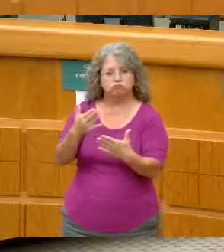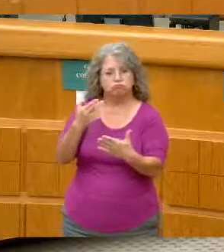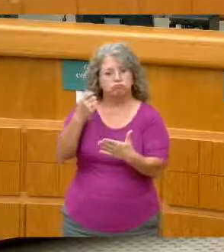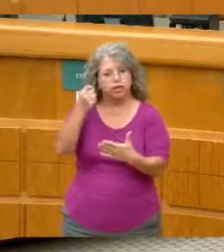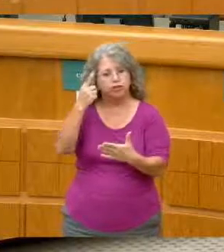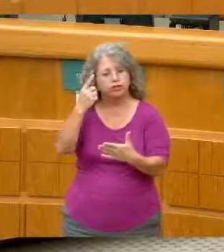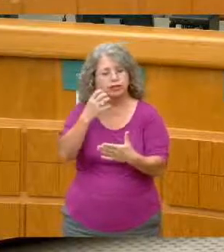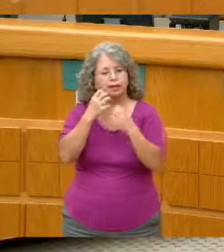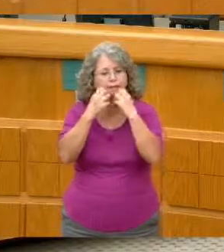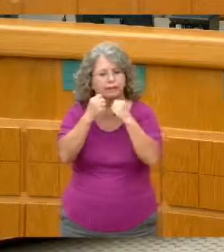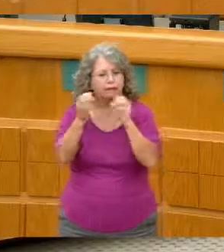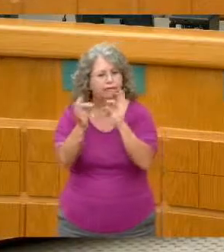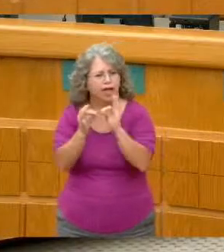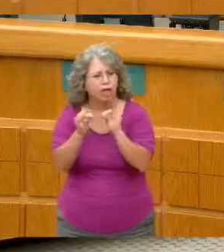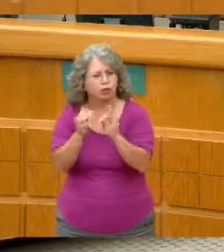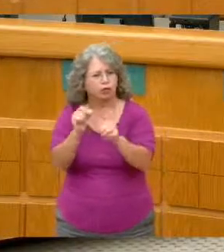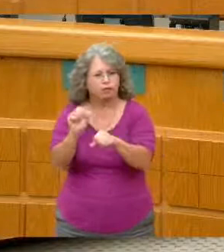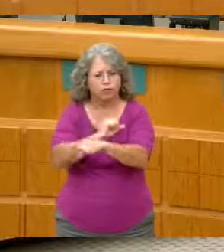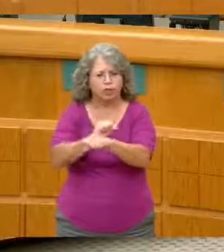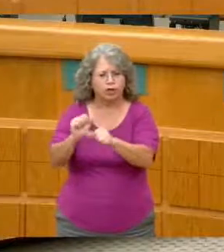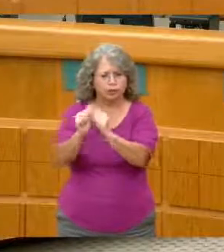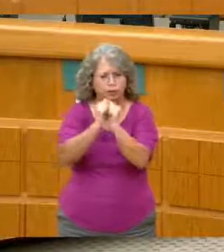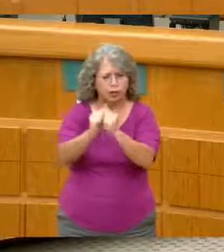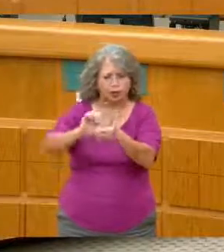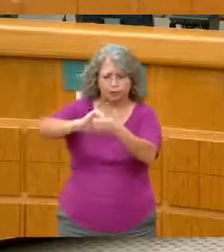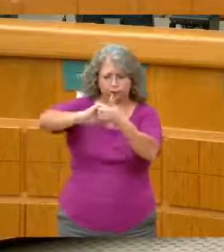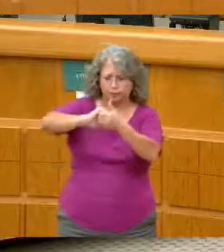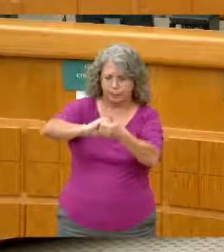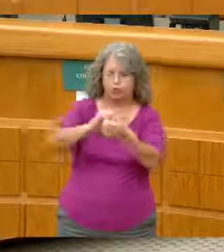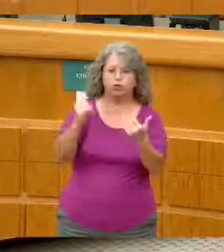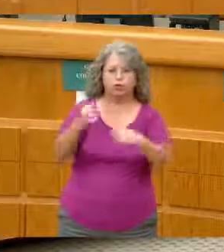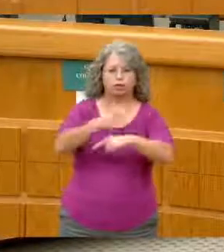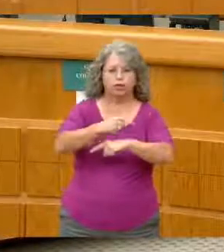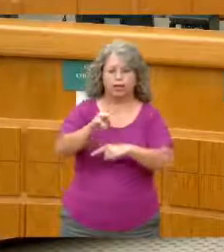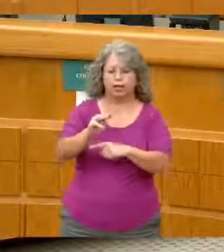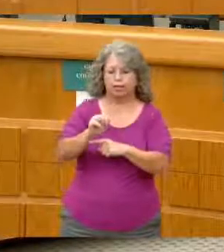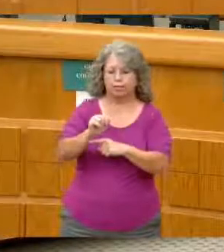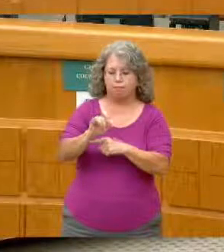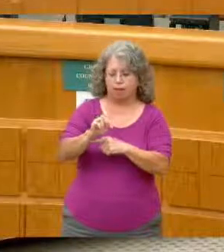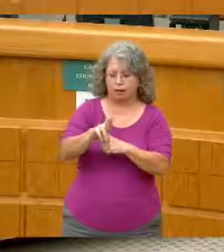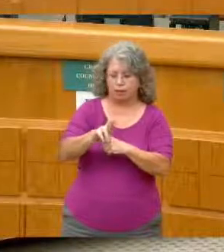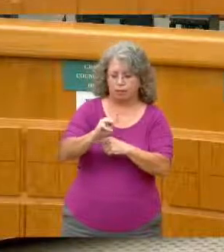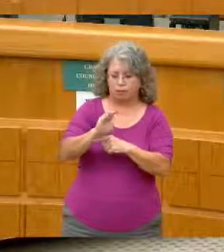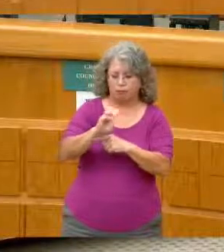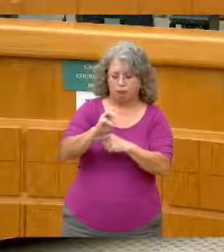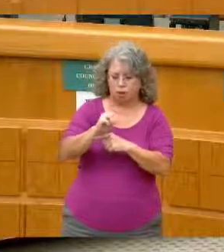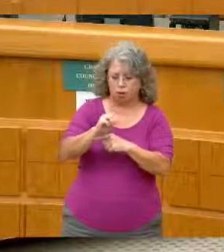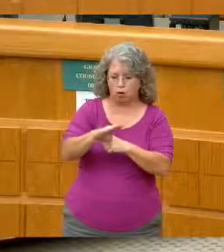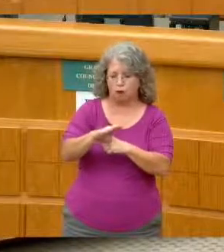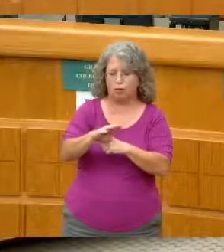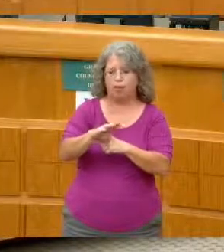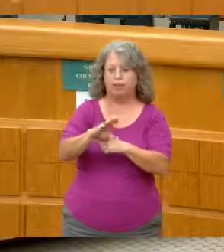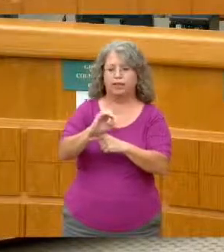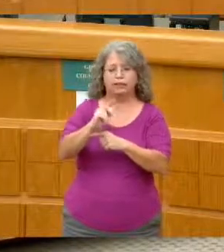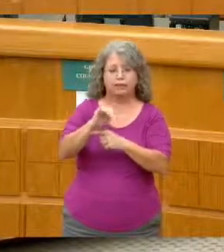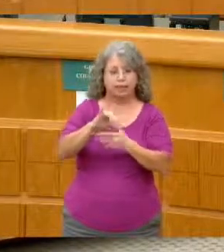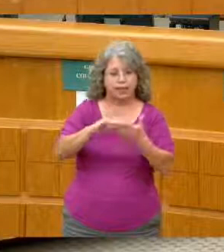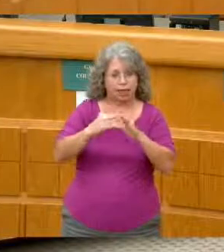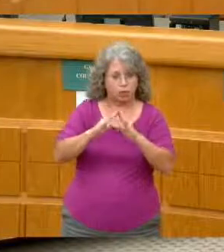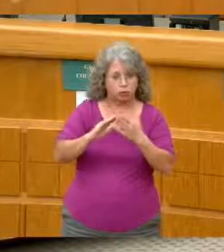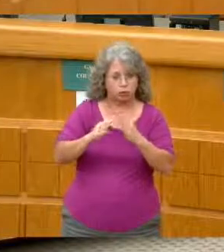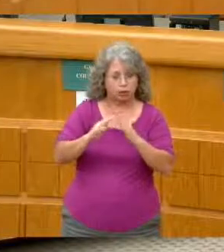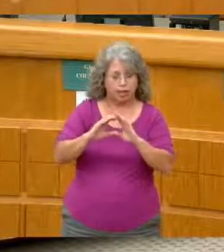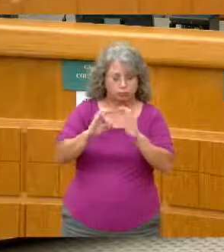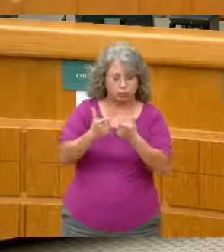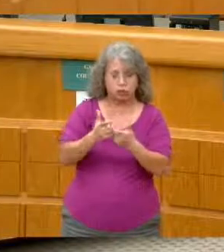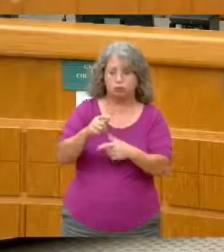working together. There's one thing to talk about it, and there's another thing when we do it. And today, Mayor McComb, City Manager Zanoni, and